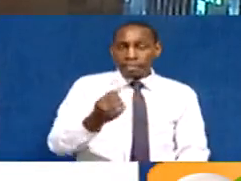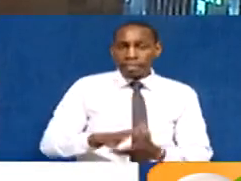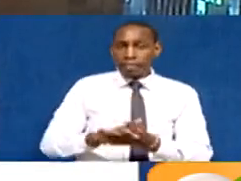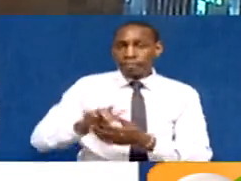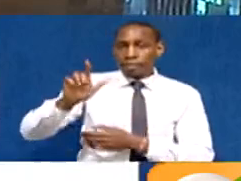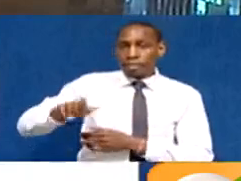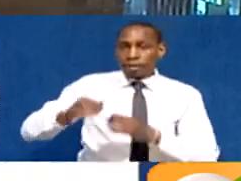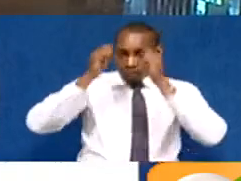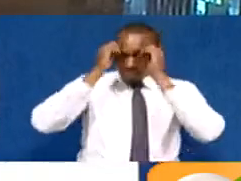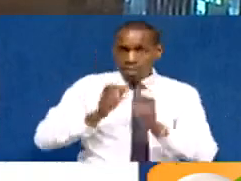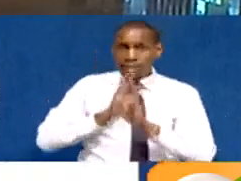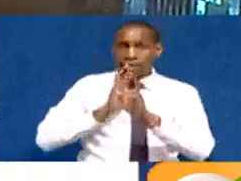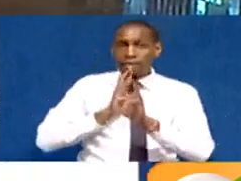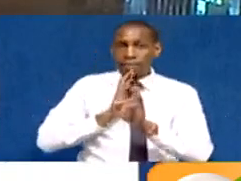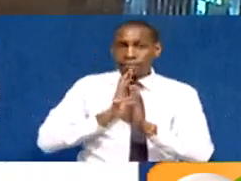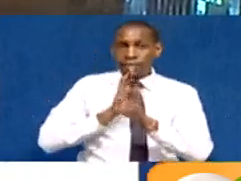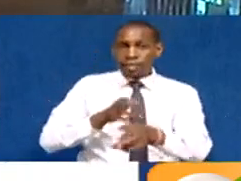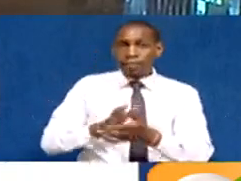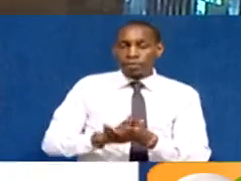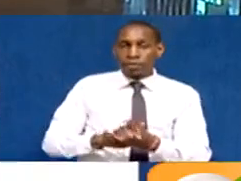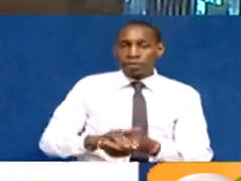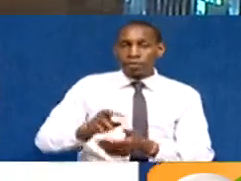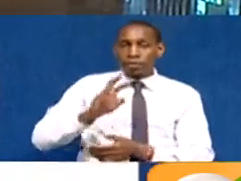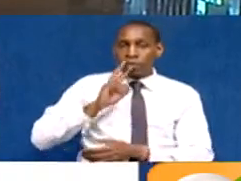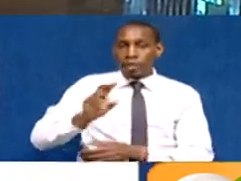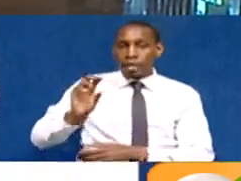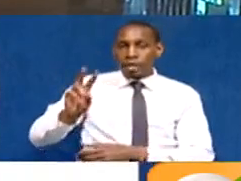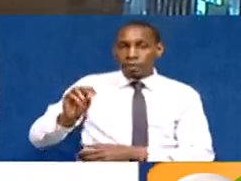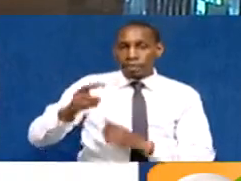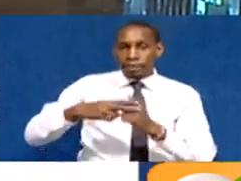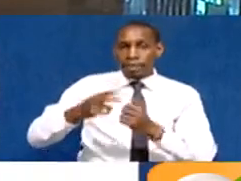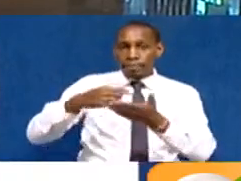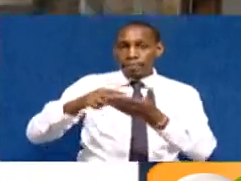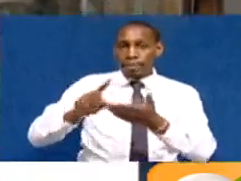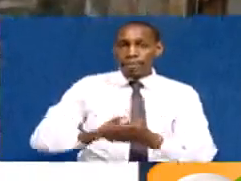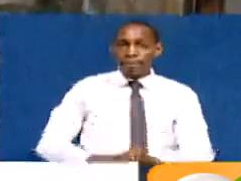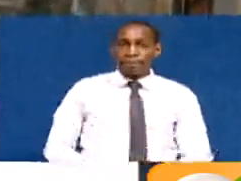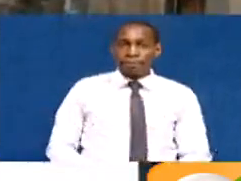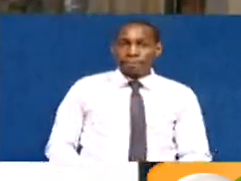lowest candidate posting 275 marks. Emily Chabet has more.